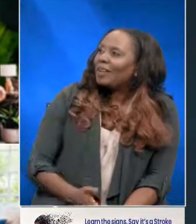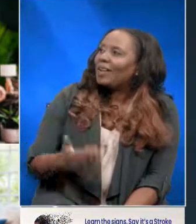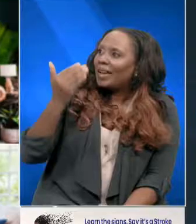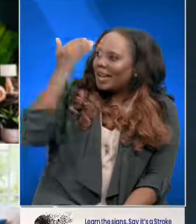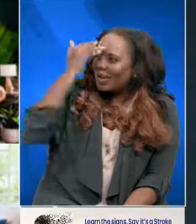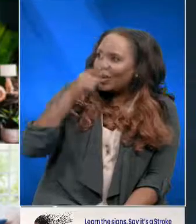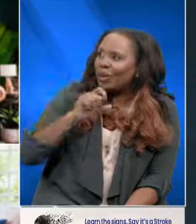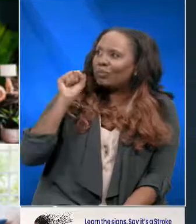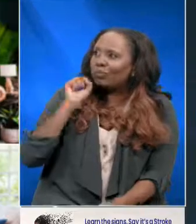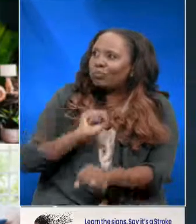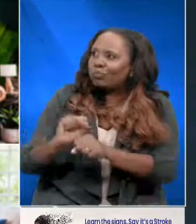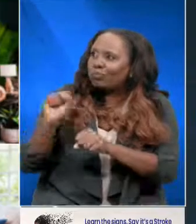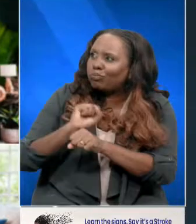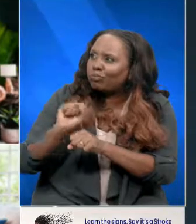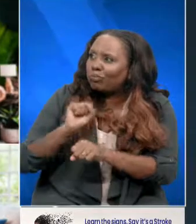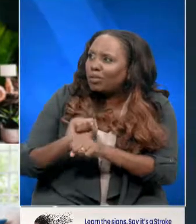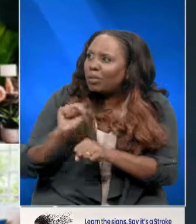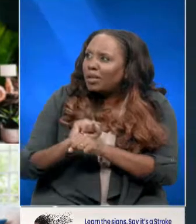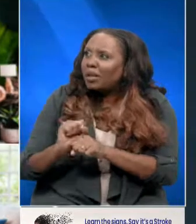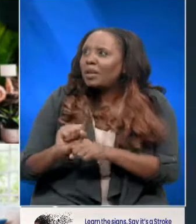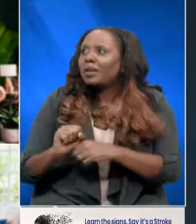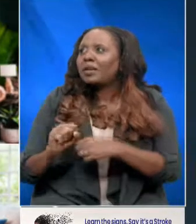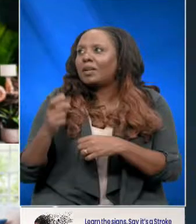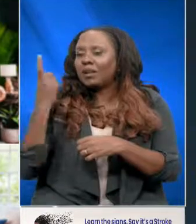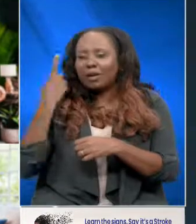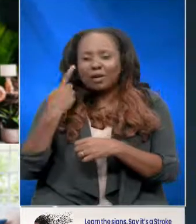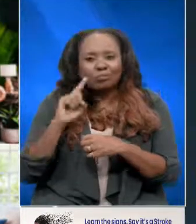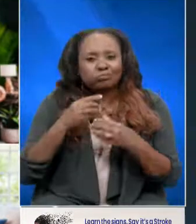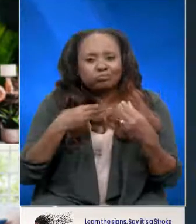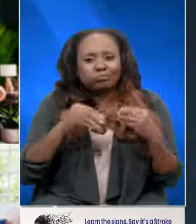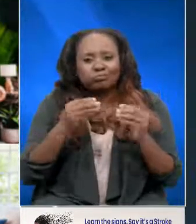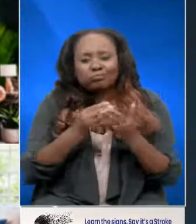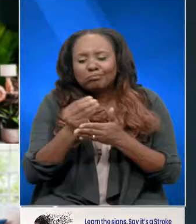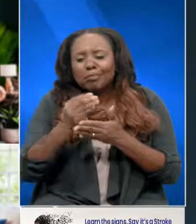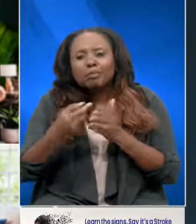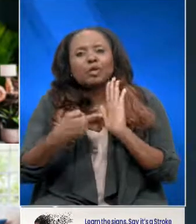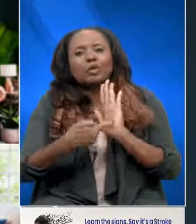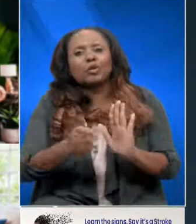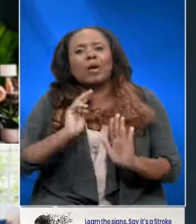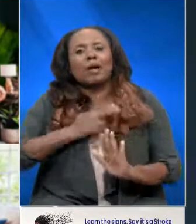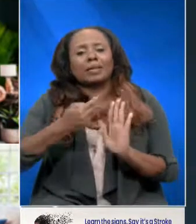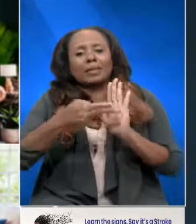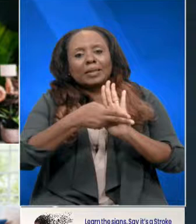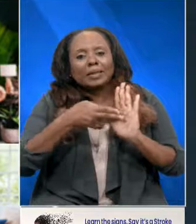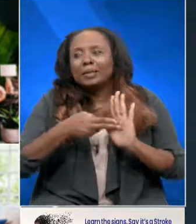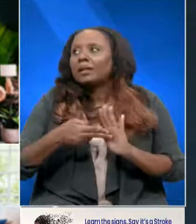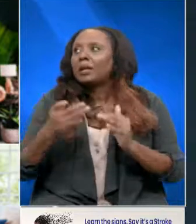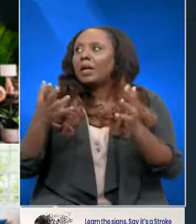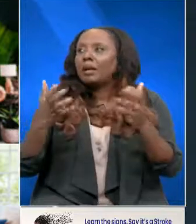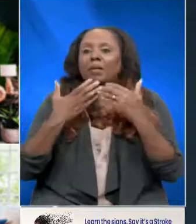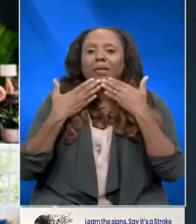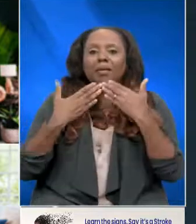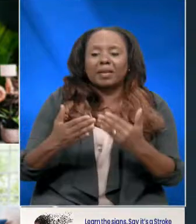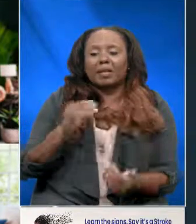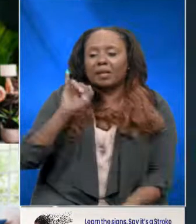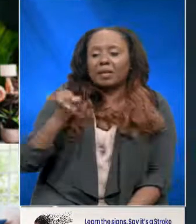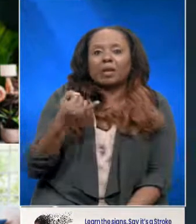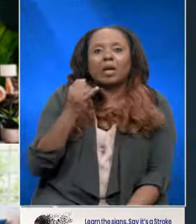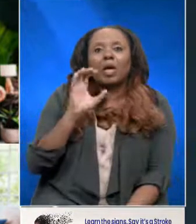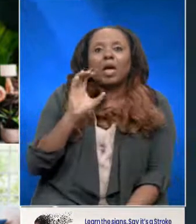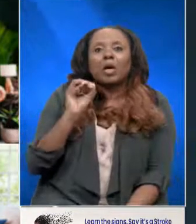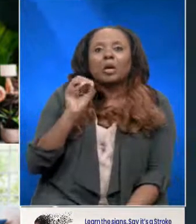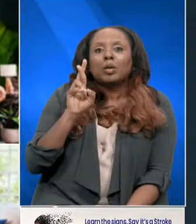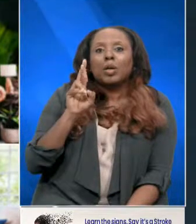really hard at trying to produce it. And let me also thank Jordan Supermarket for participating in